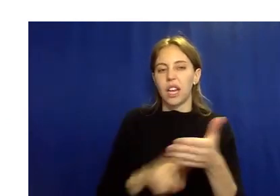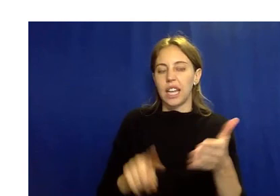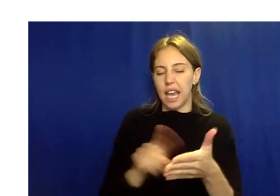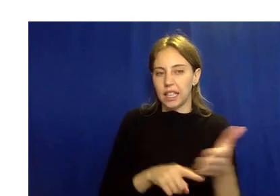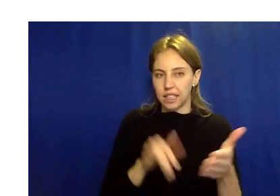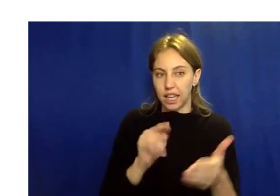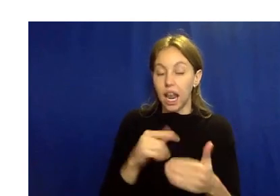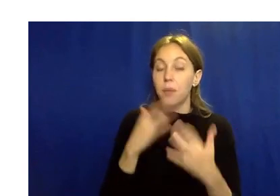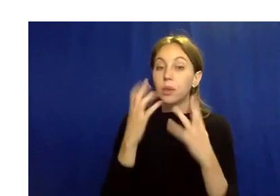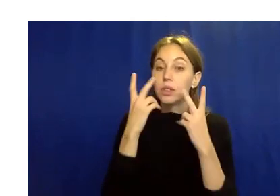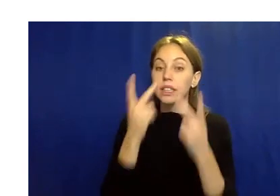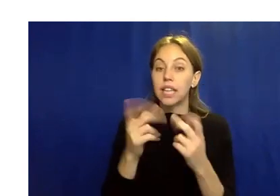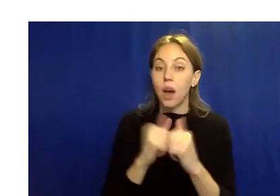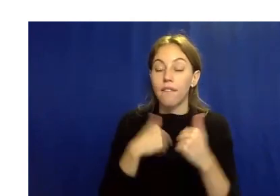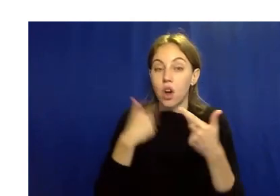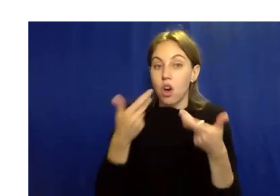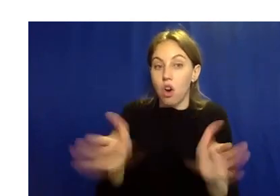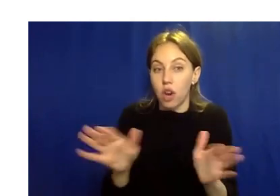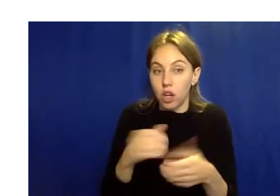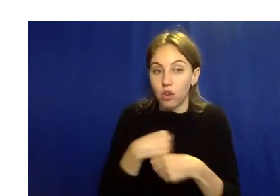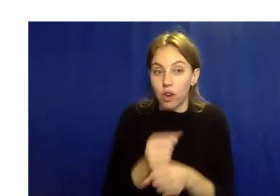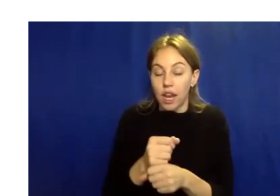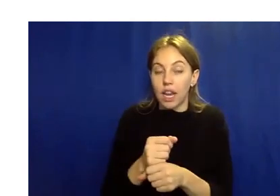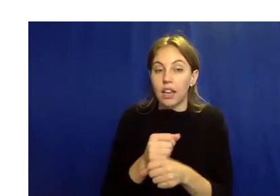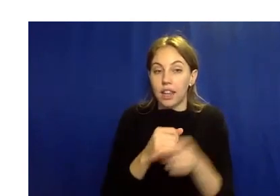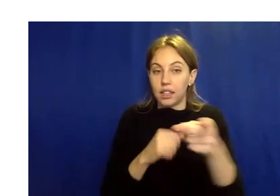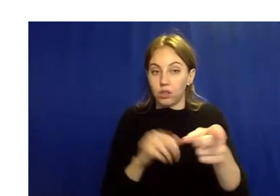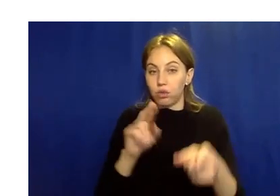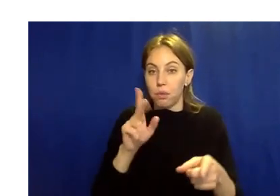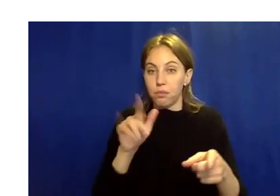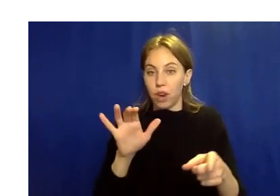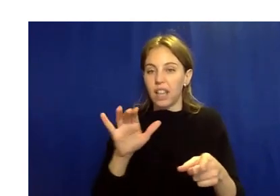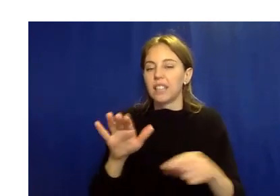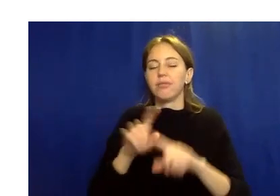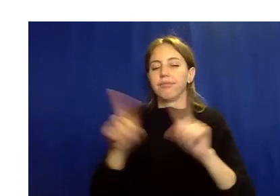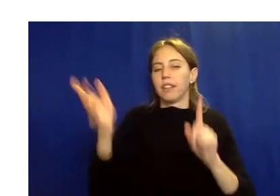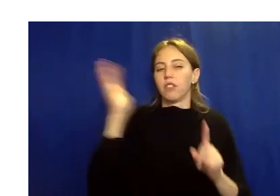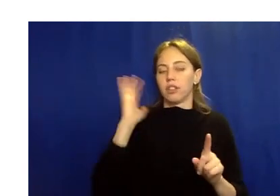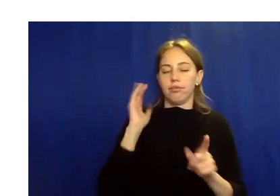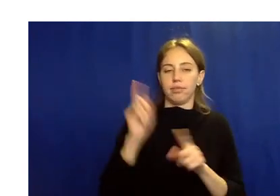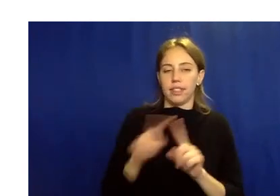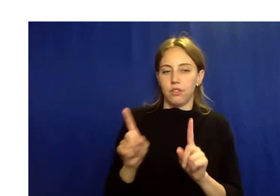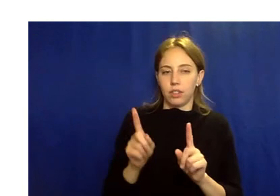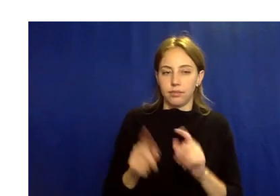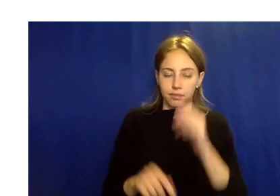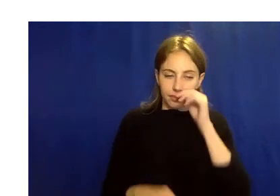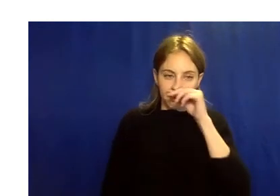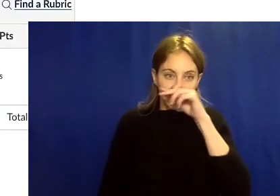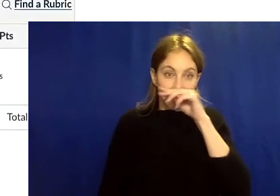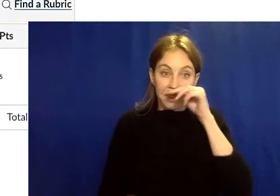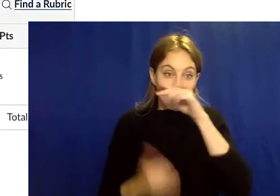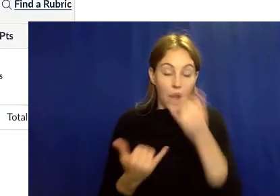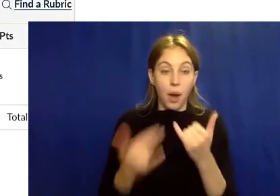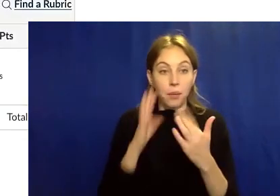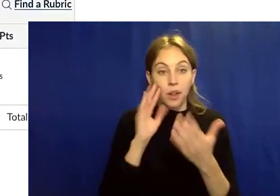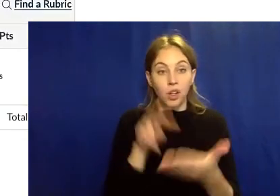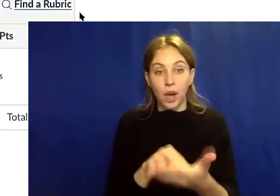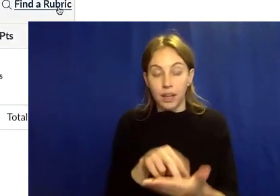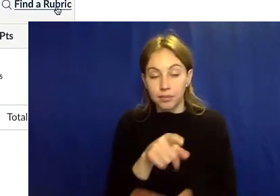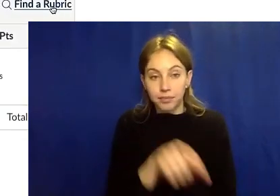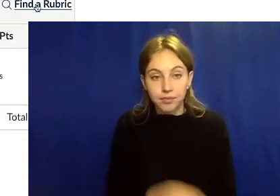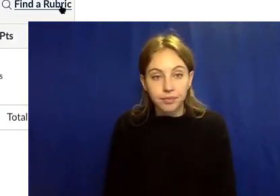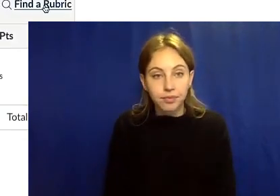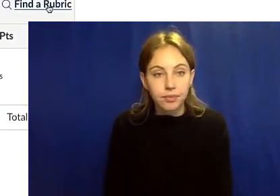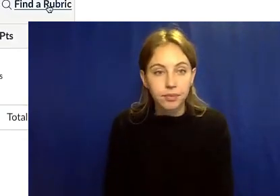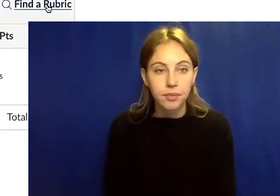see how I've already created an essay rubric at a different time for a different purpose. I'm going to go in now for this